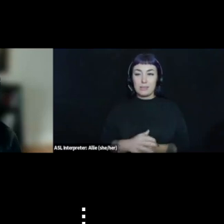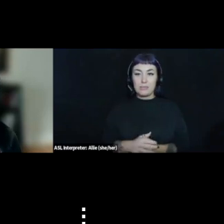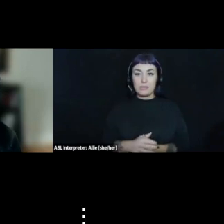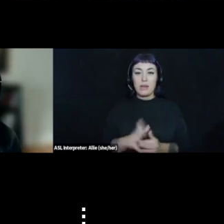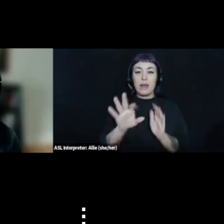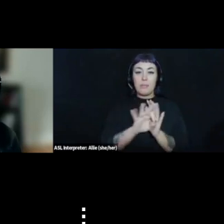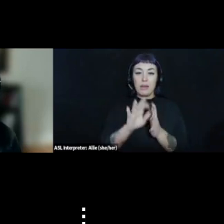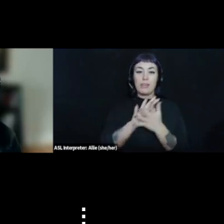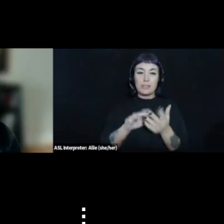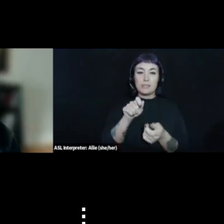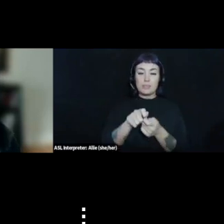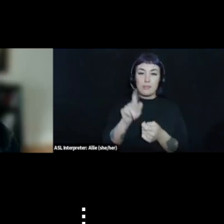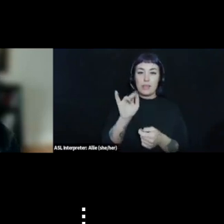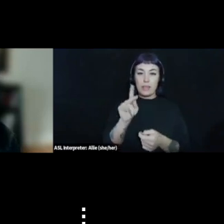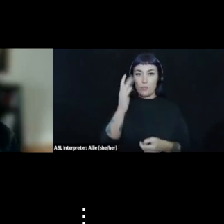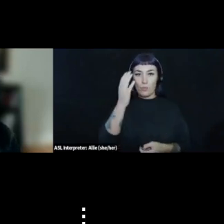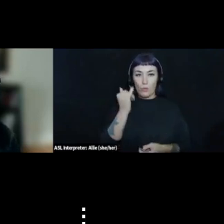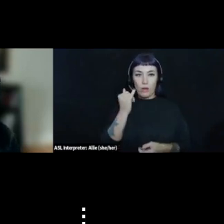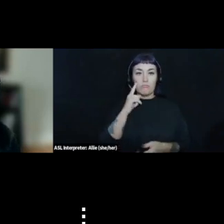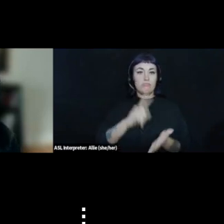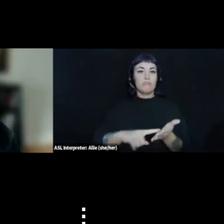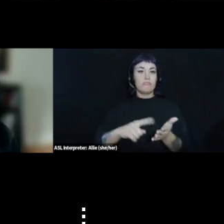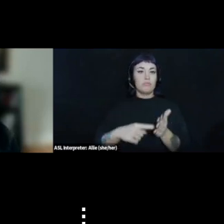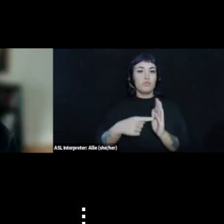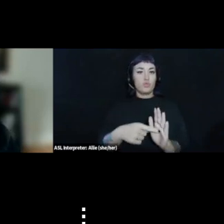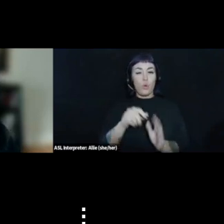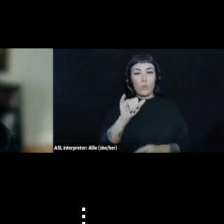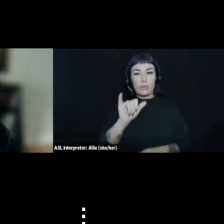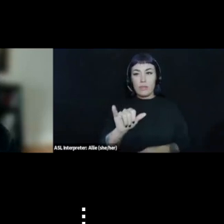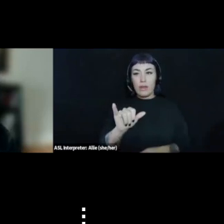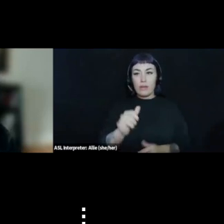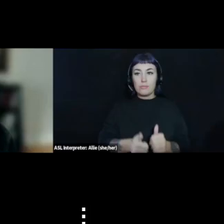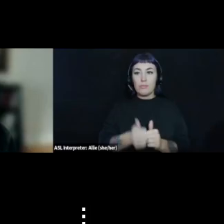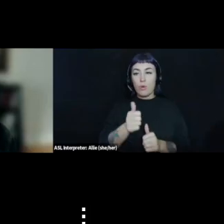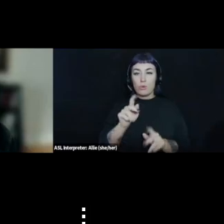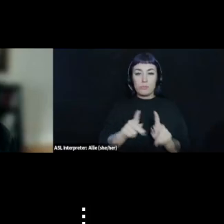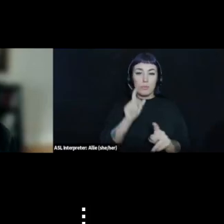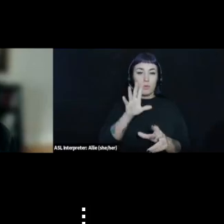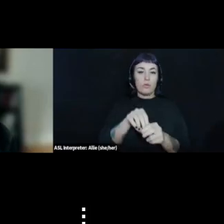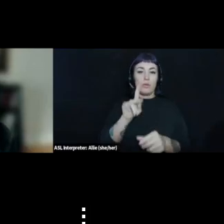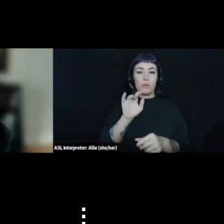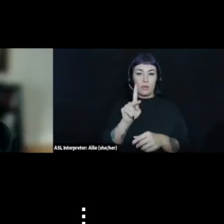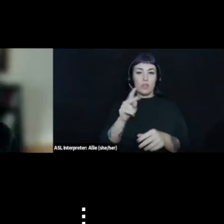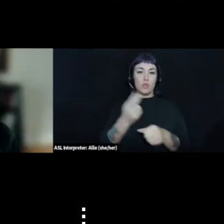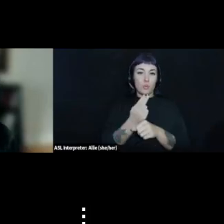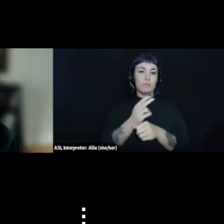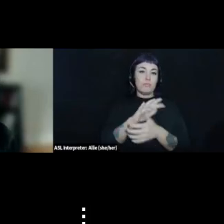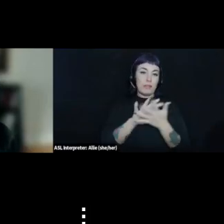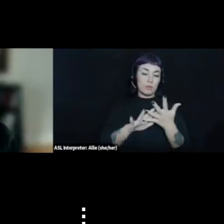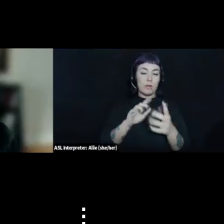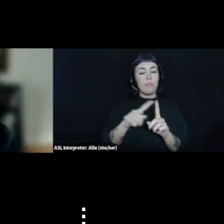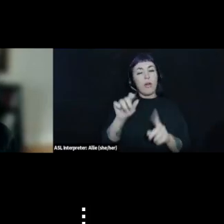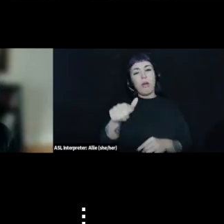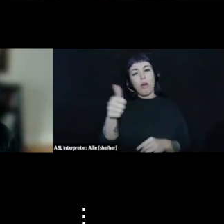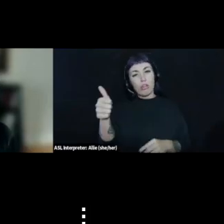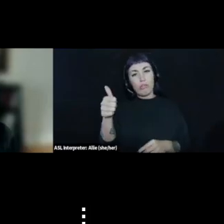chose these specific kinks because research shows that the most people who engage in kink engage in these ones. But there